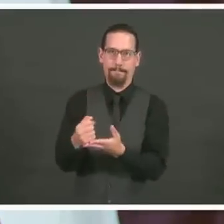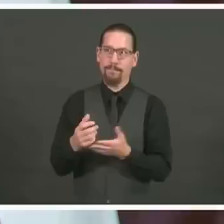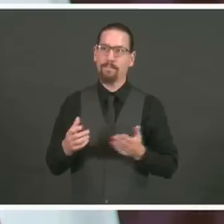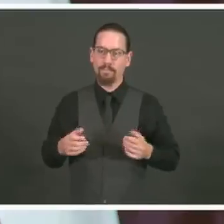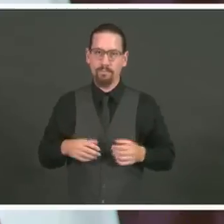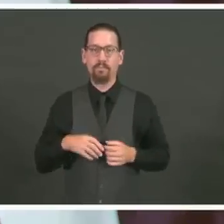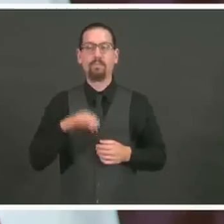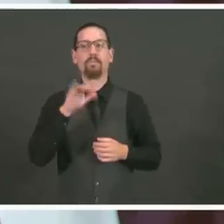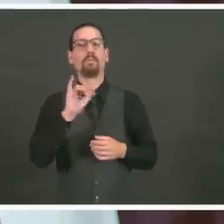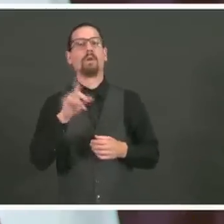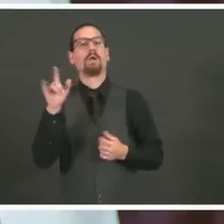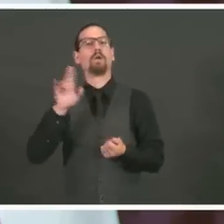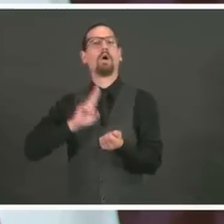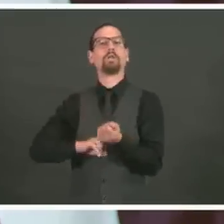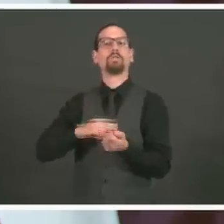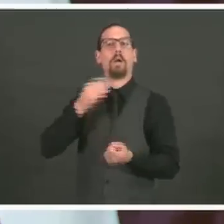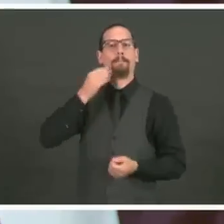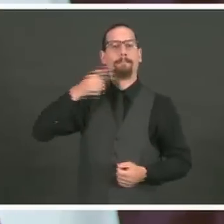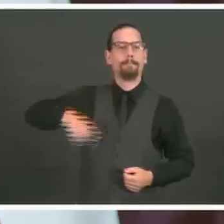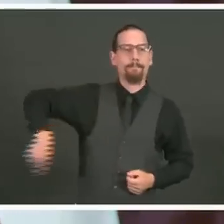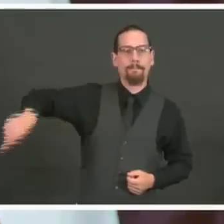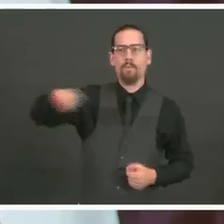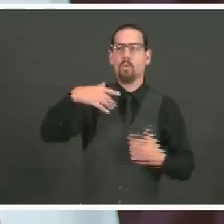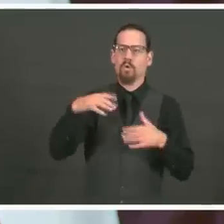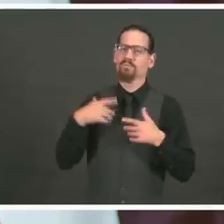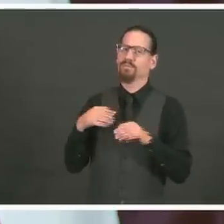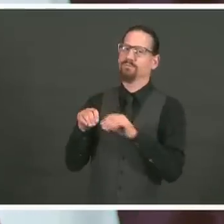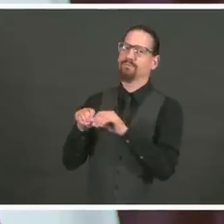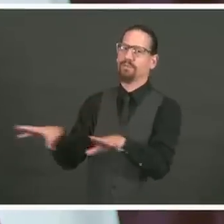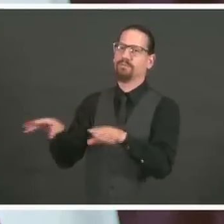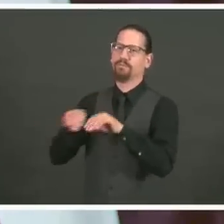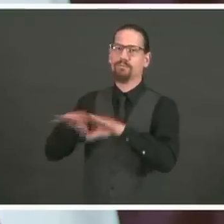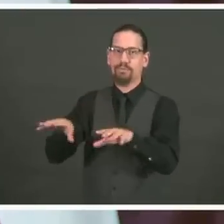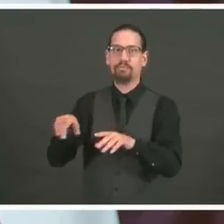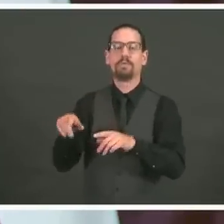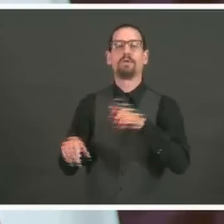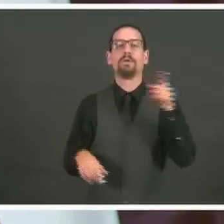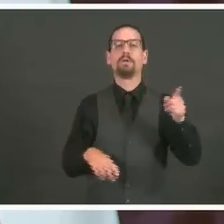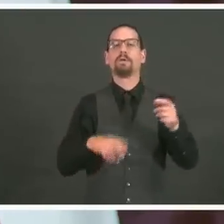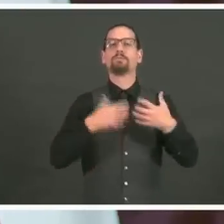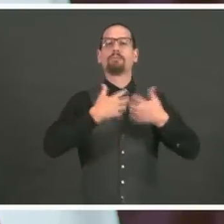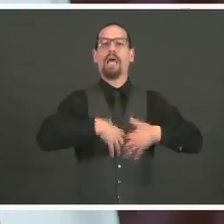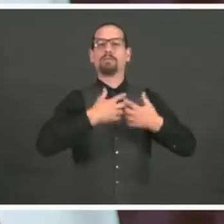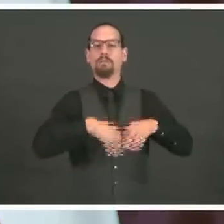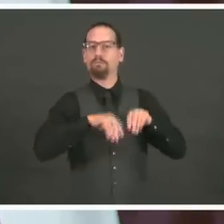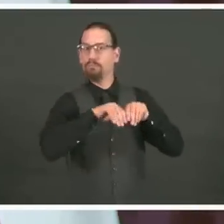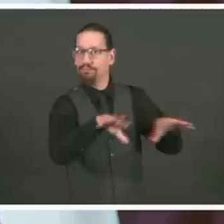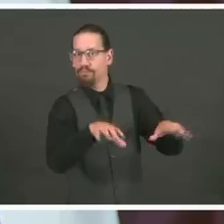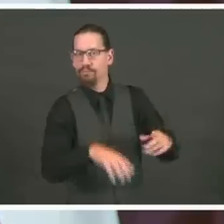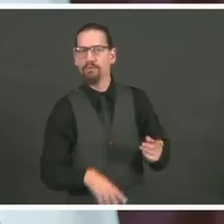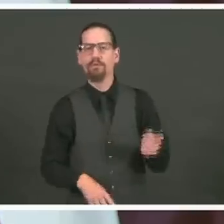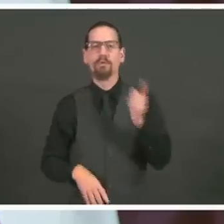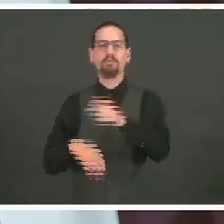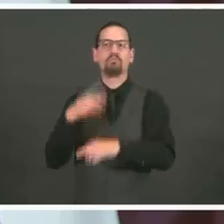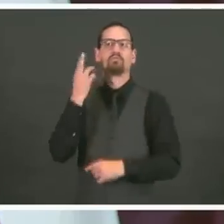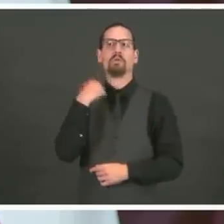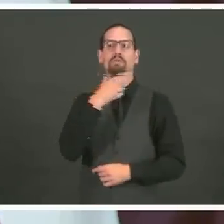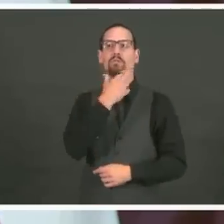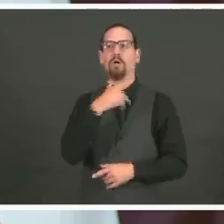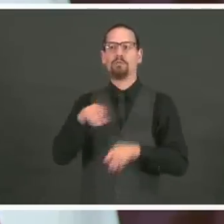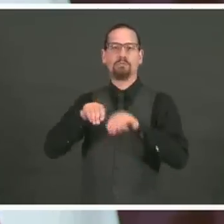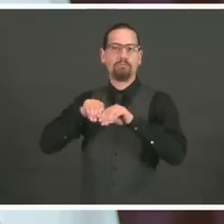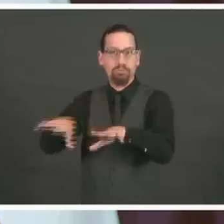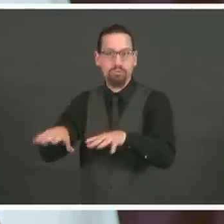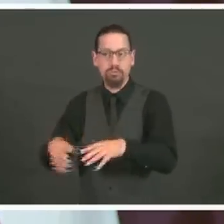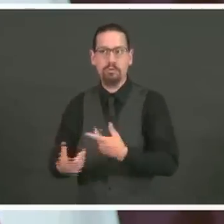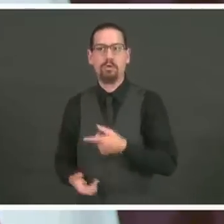obviously, places of work, manufacturing operations, restaurants, social clubs, and the team is